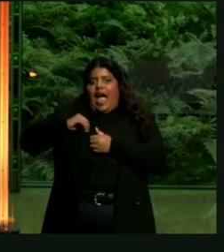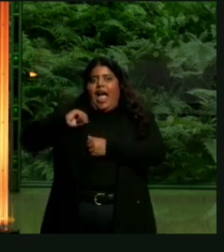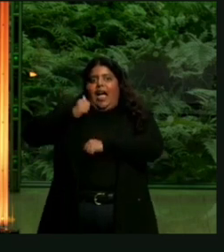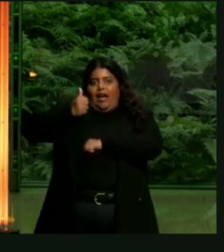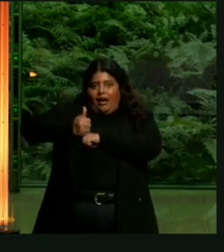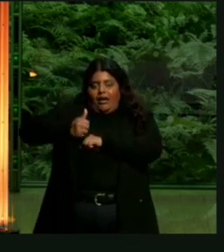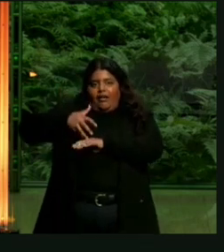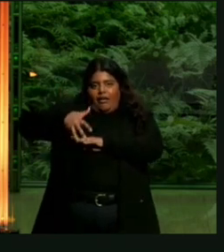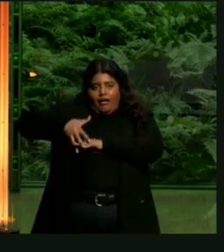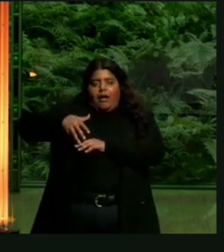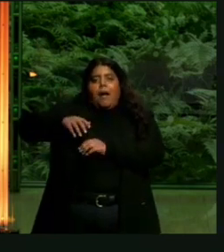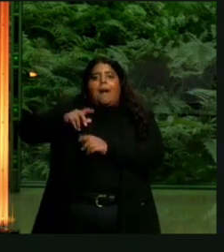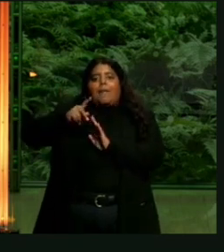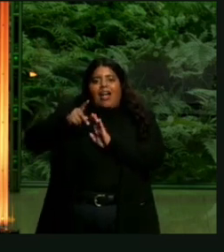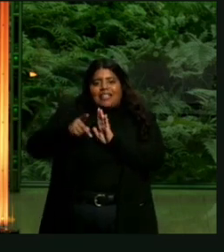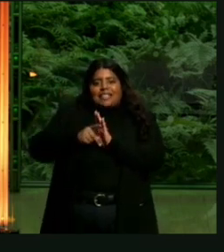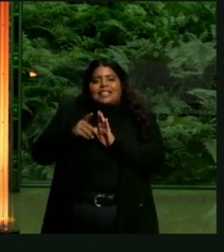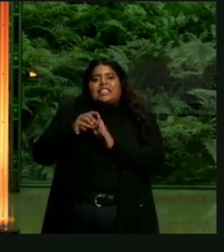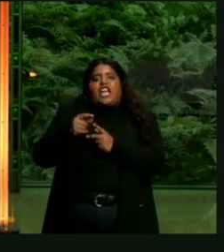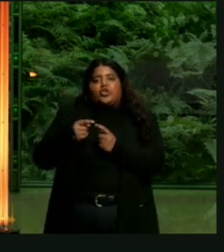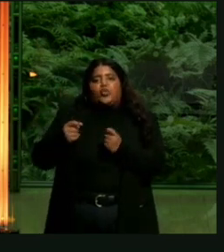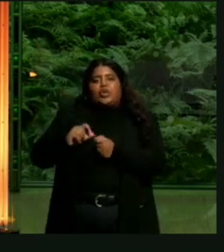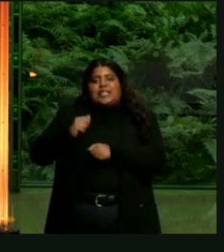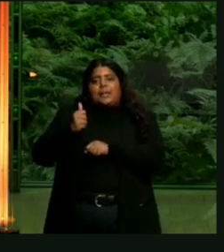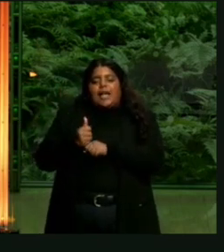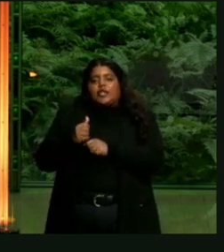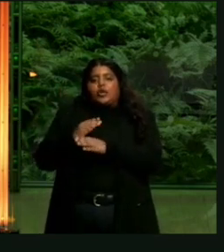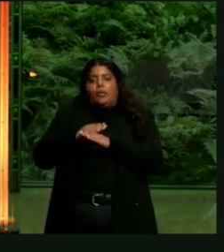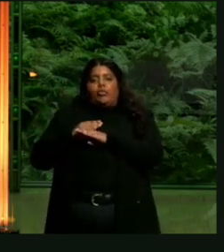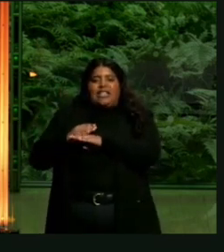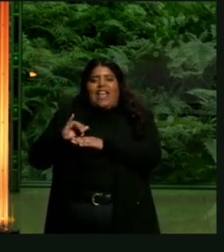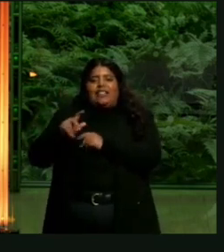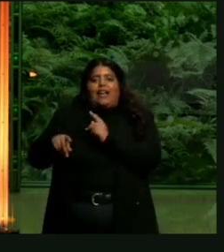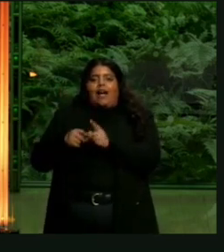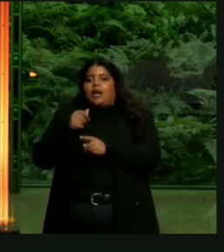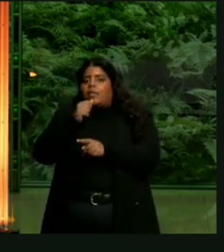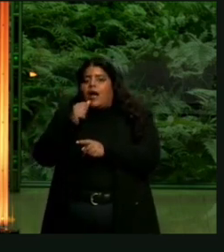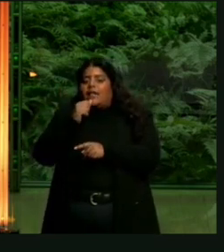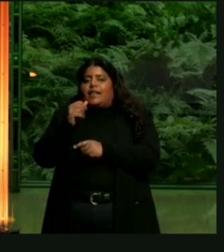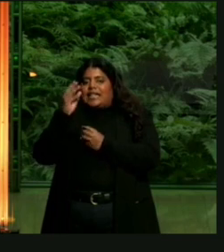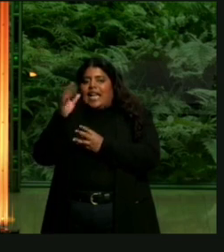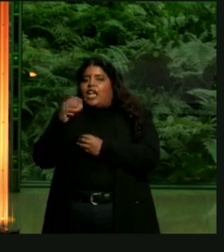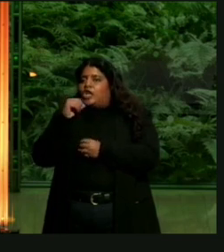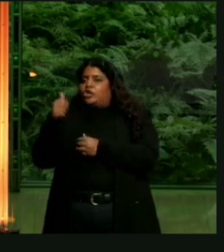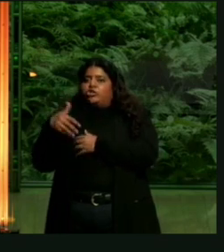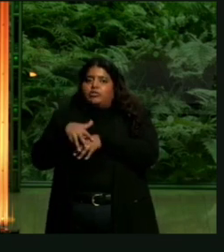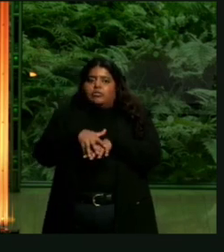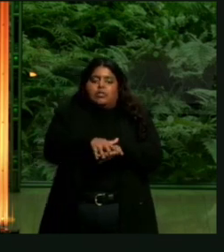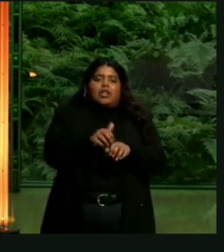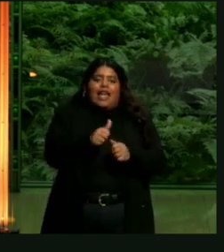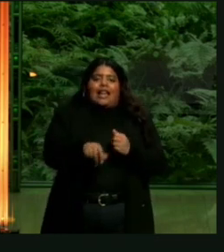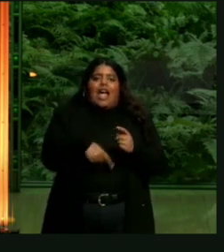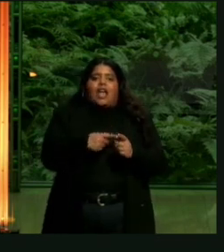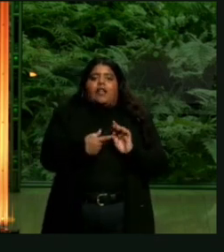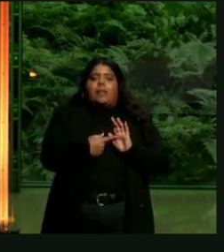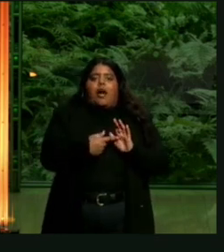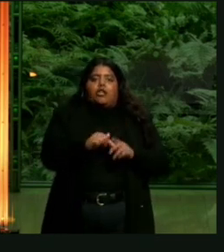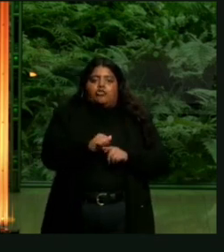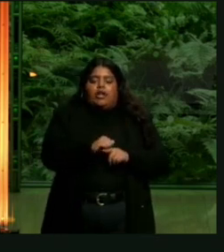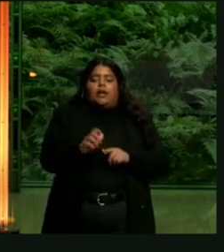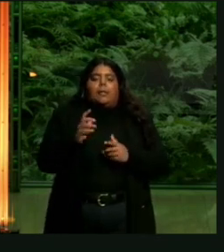well as tooling in place to protect any kind of private data that should not go into any kind of model training. So making sure that